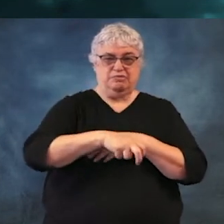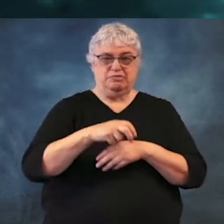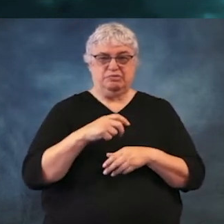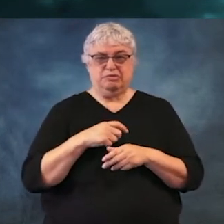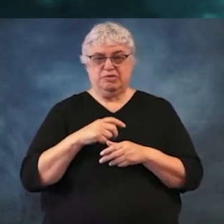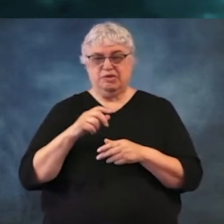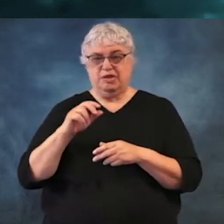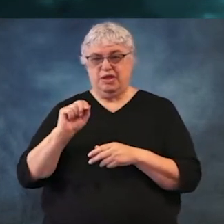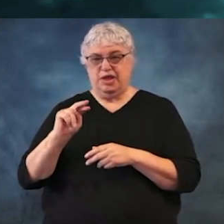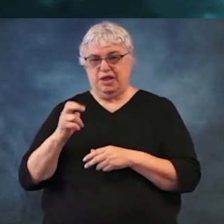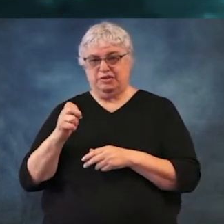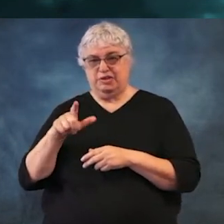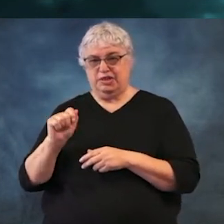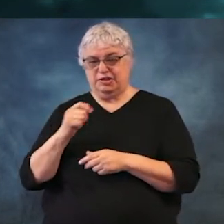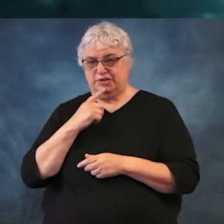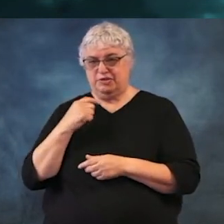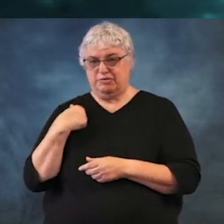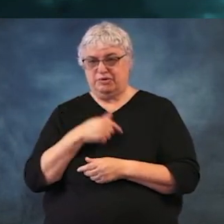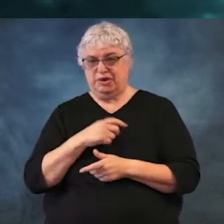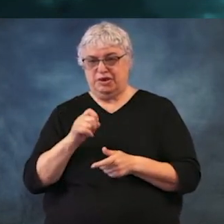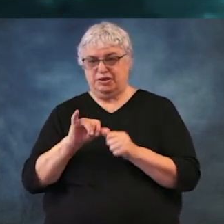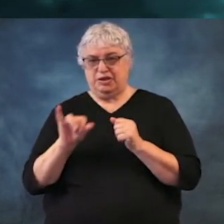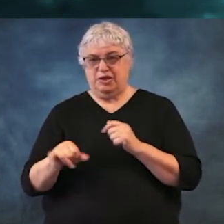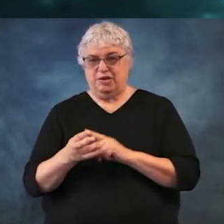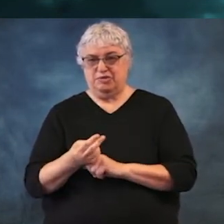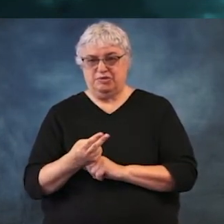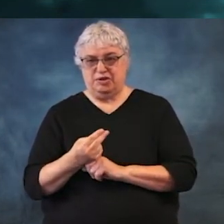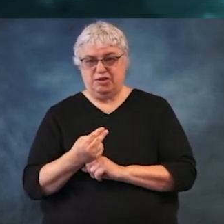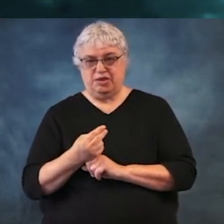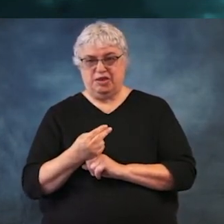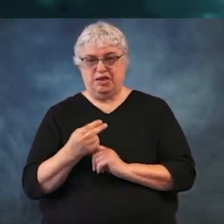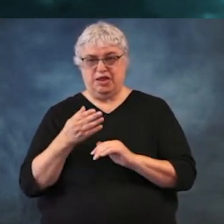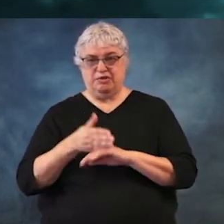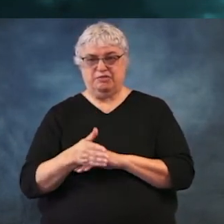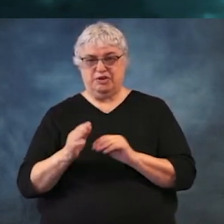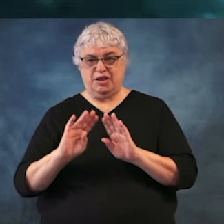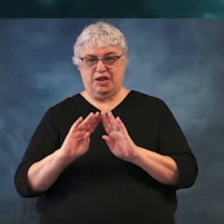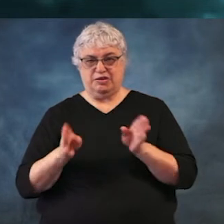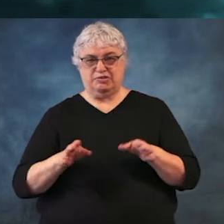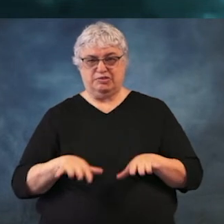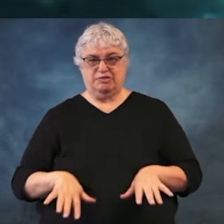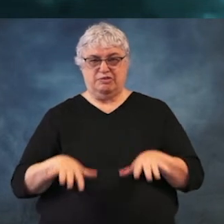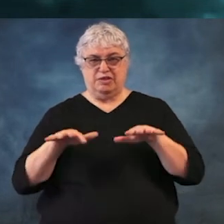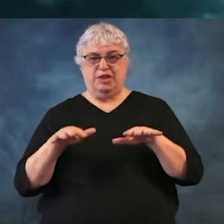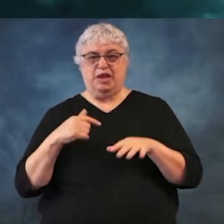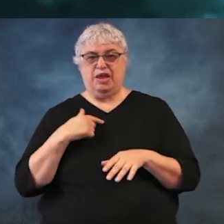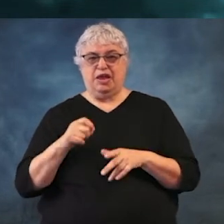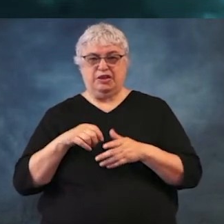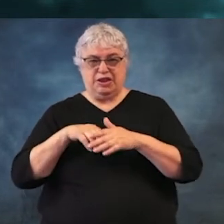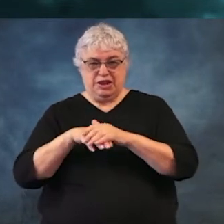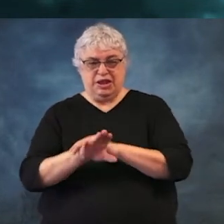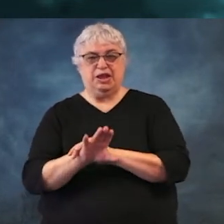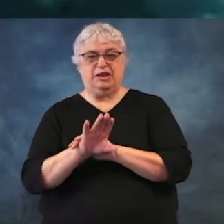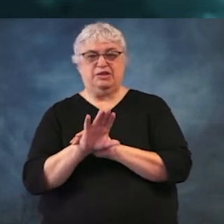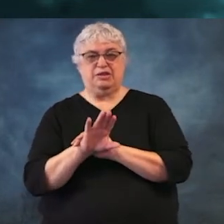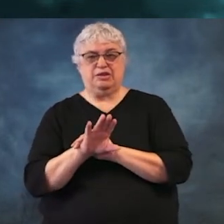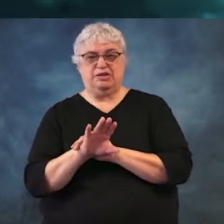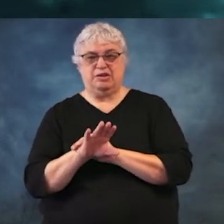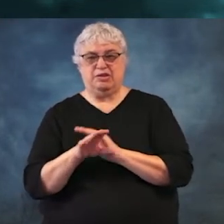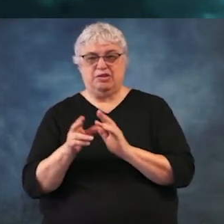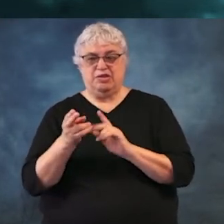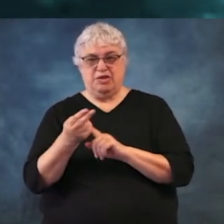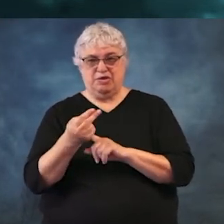not agree with you more. When we had to stay in a hotel after our house flooded, I literally had to go